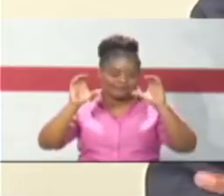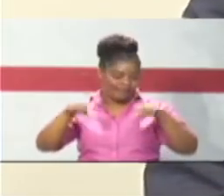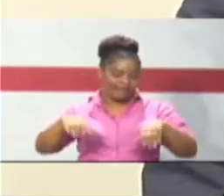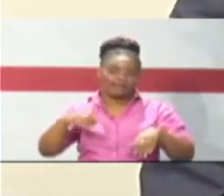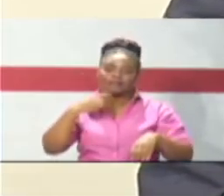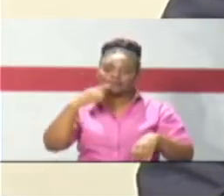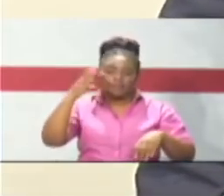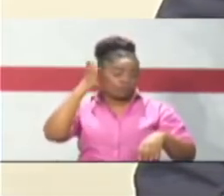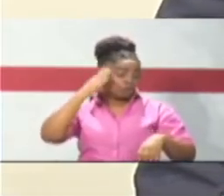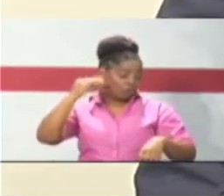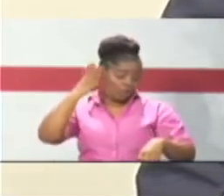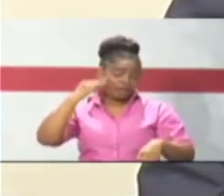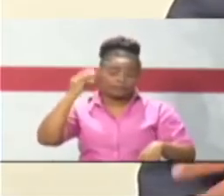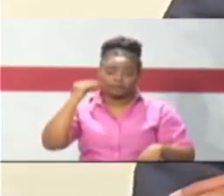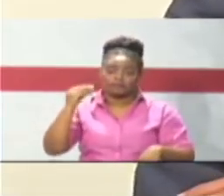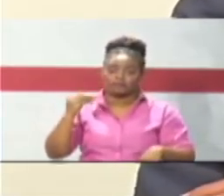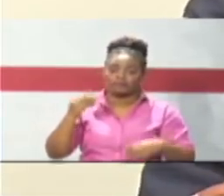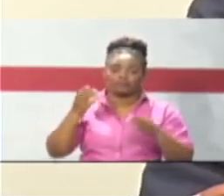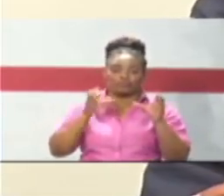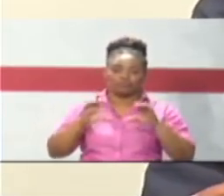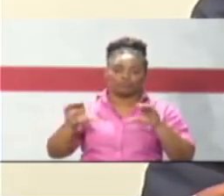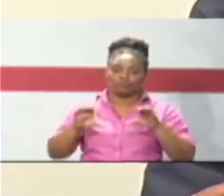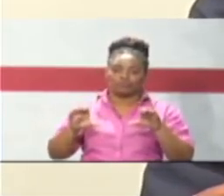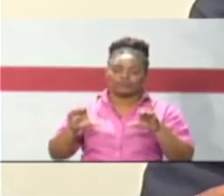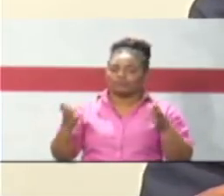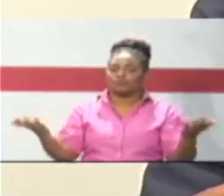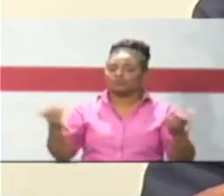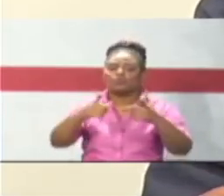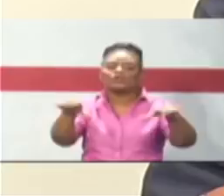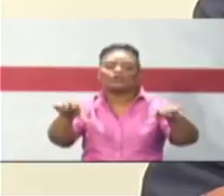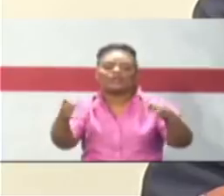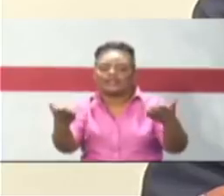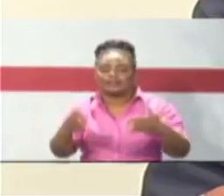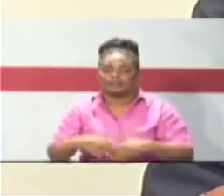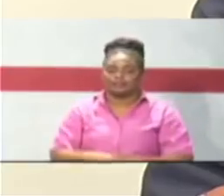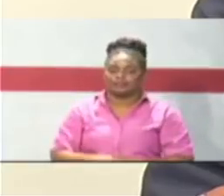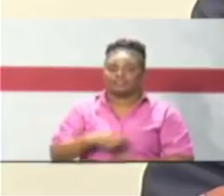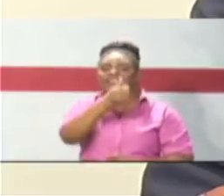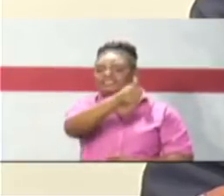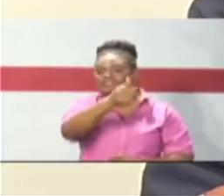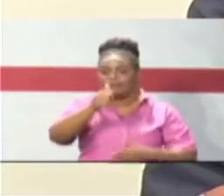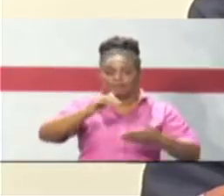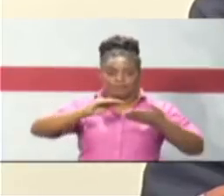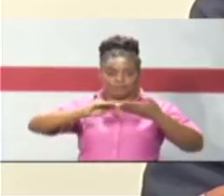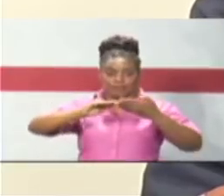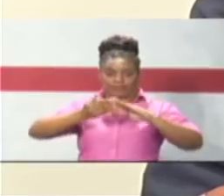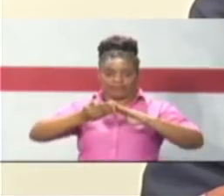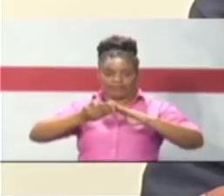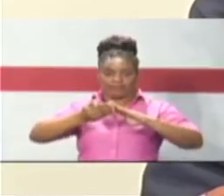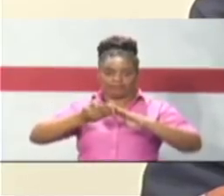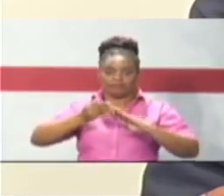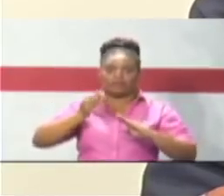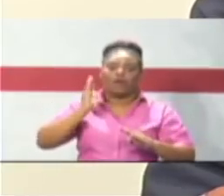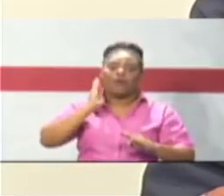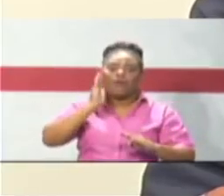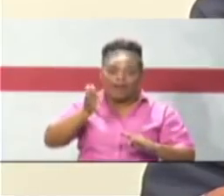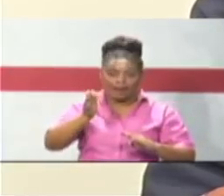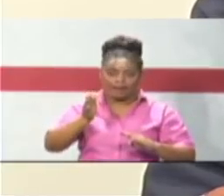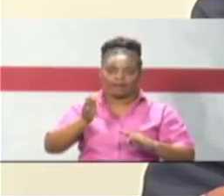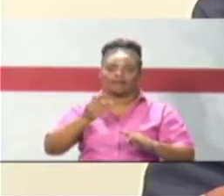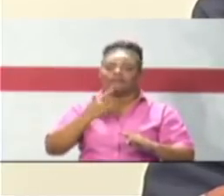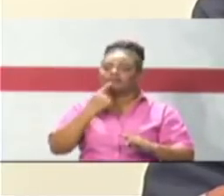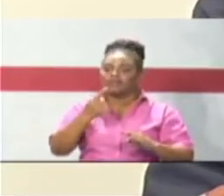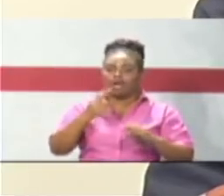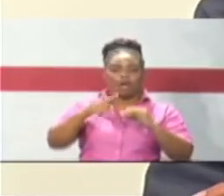Joseph and also talking to other persons. Each community drive will give us a yield of about between 50